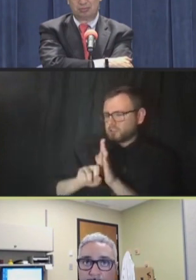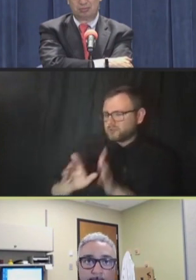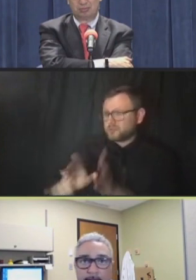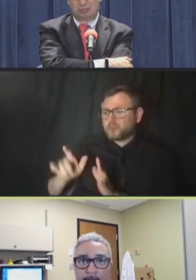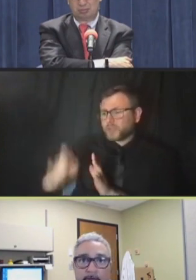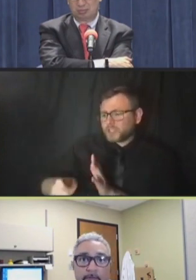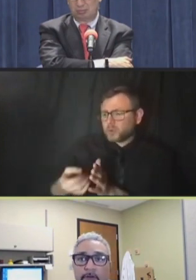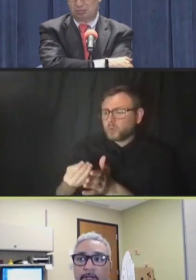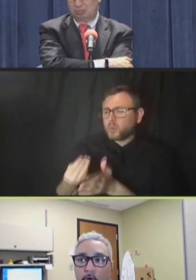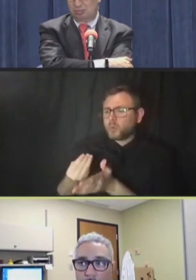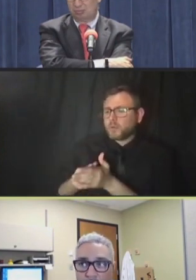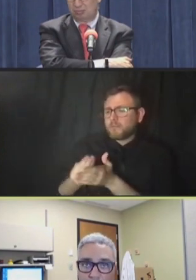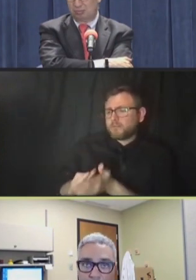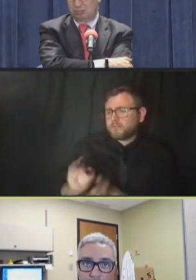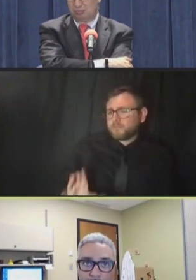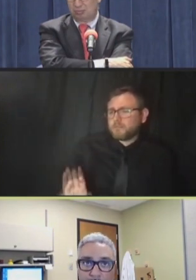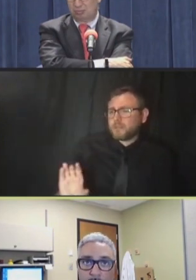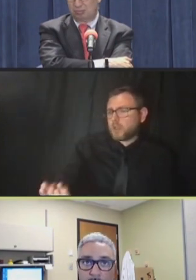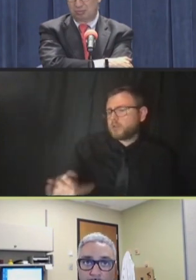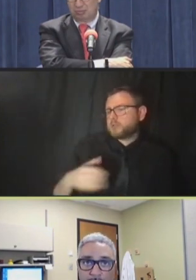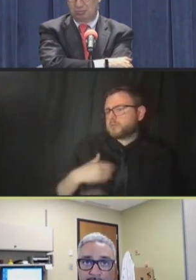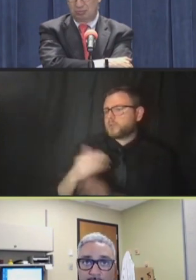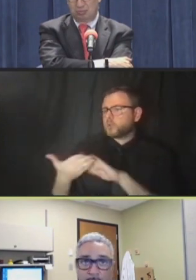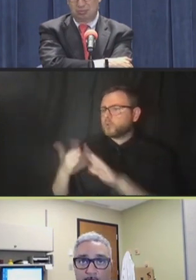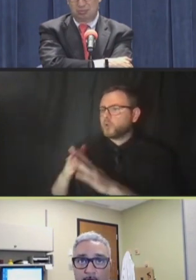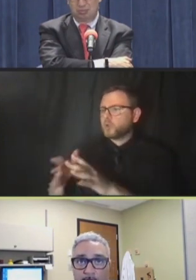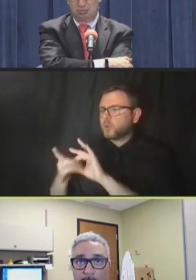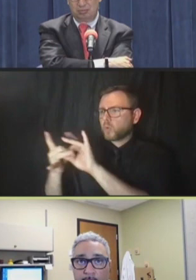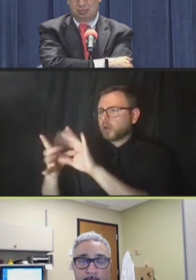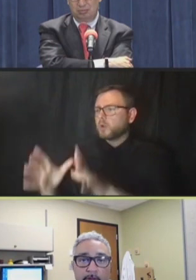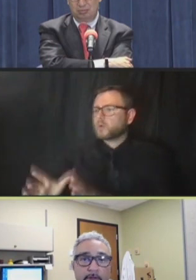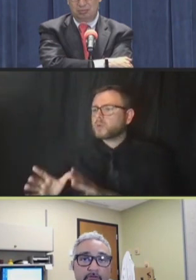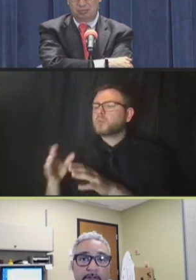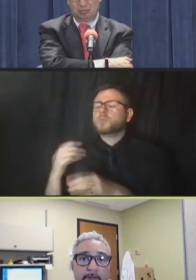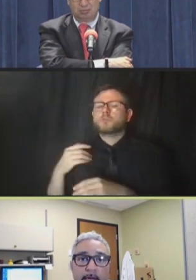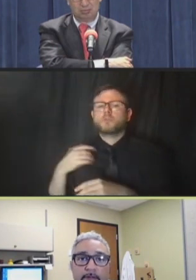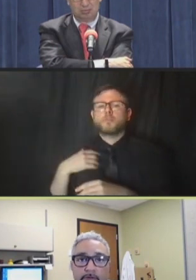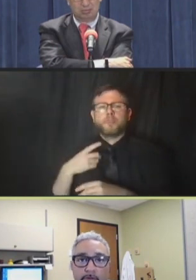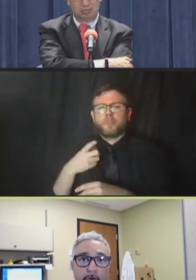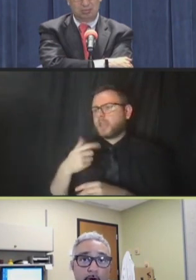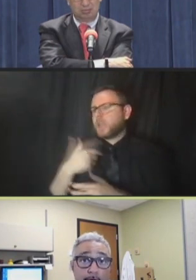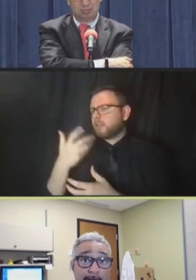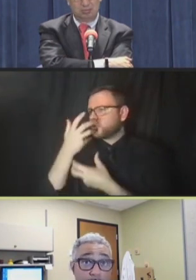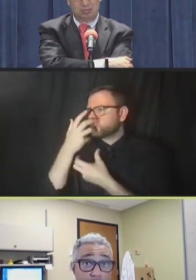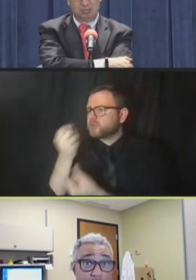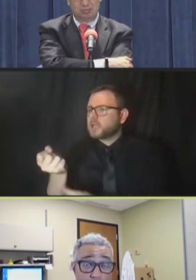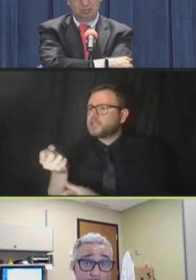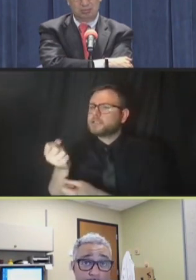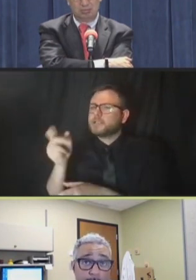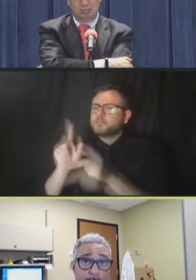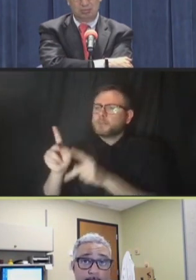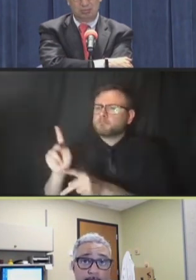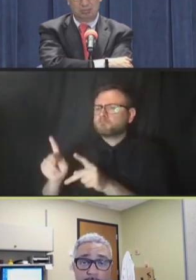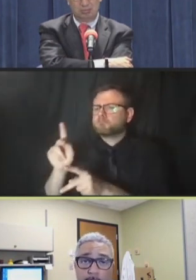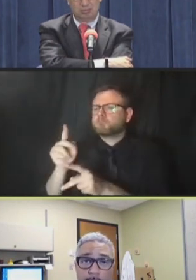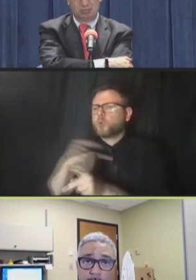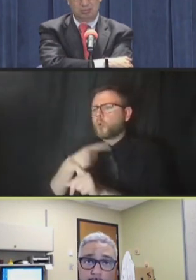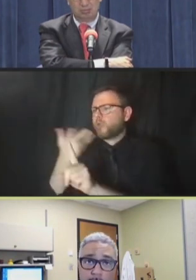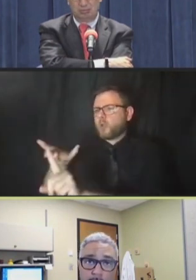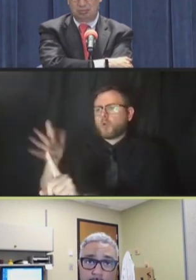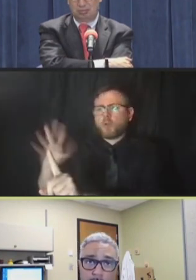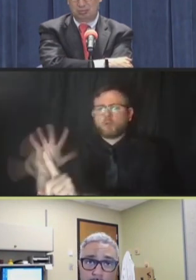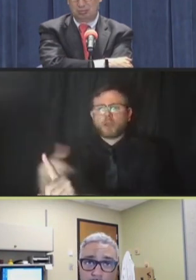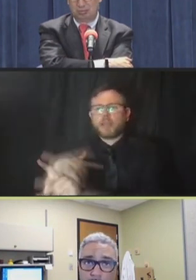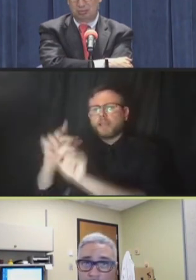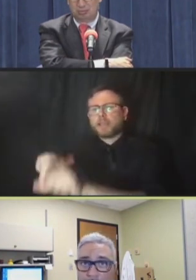fund these community coordinators, these people who have these trusted messengers who are already out there. And I would strongly